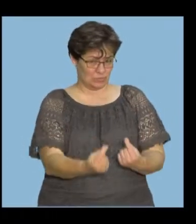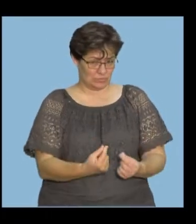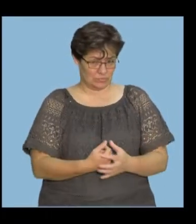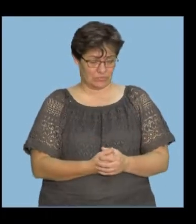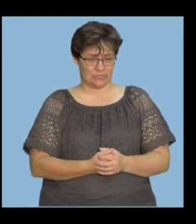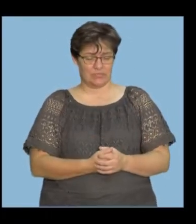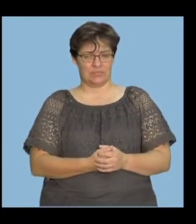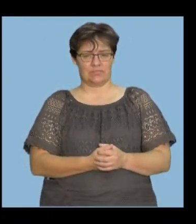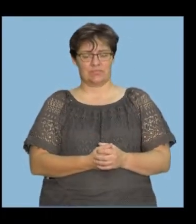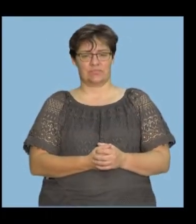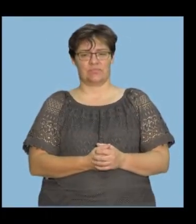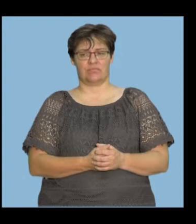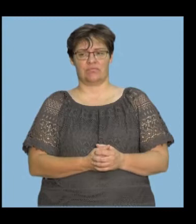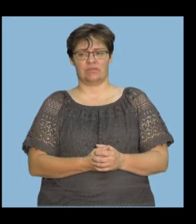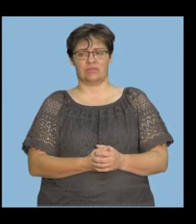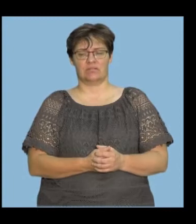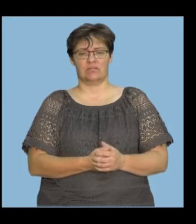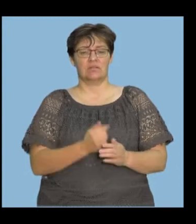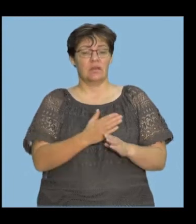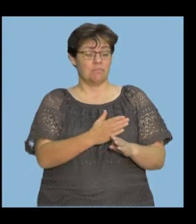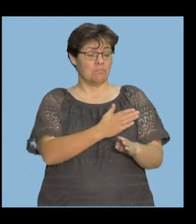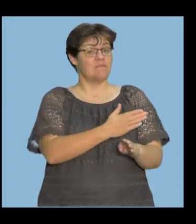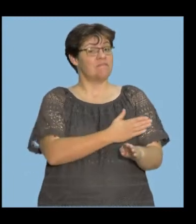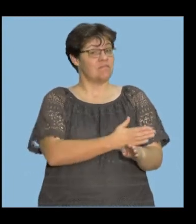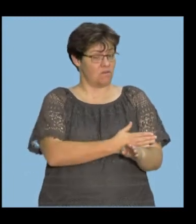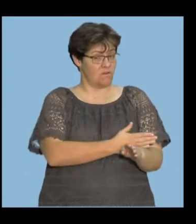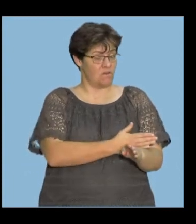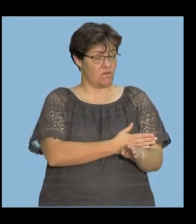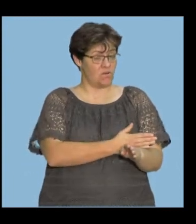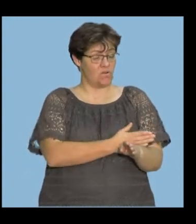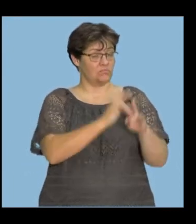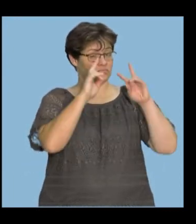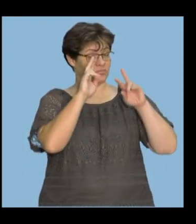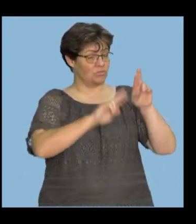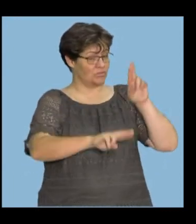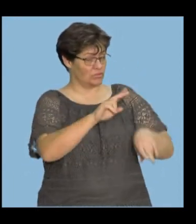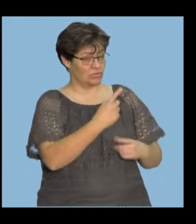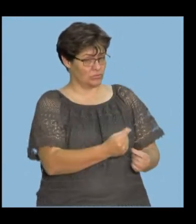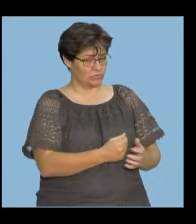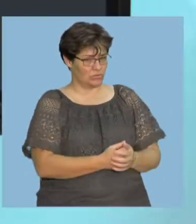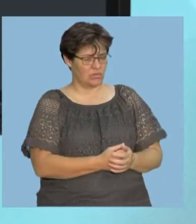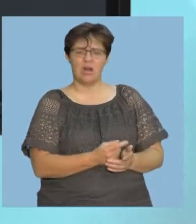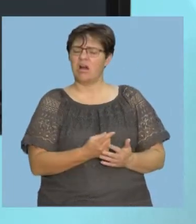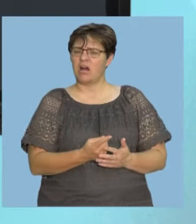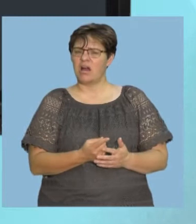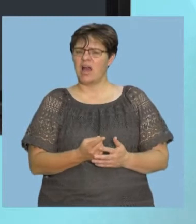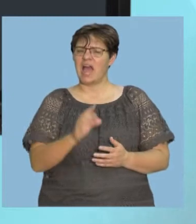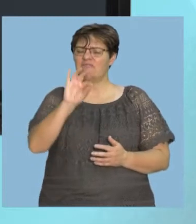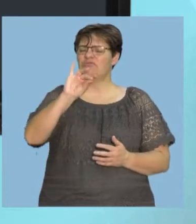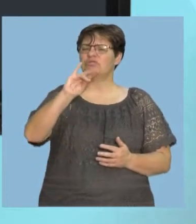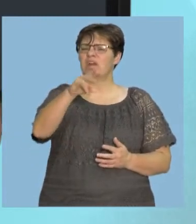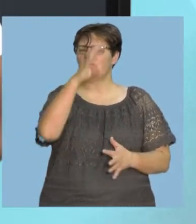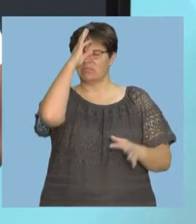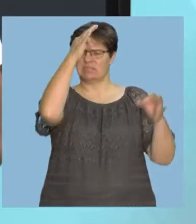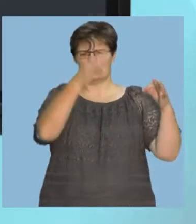what we have. But before we do that, what I'd like you to do, how do we really make decisions on a daily basis